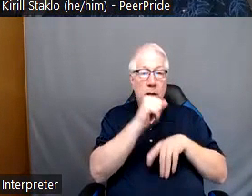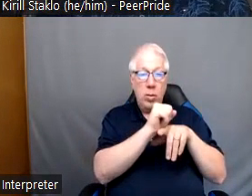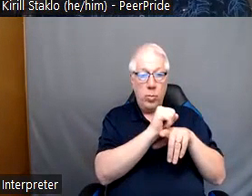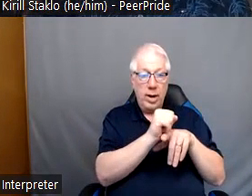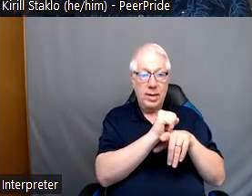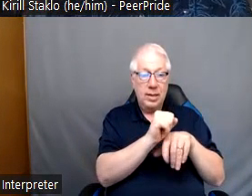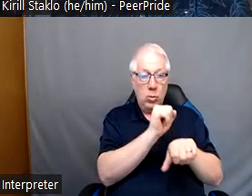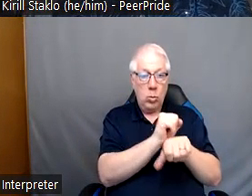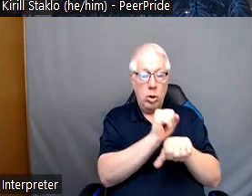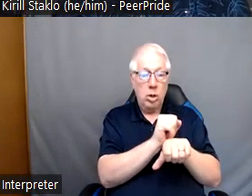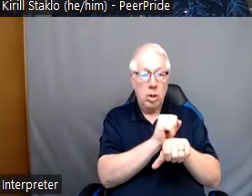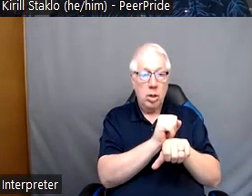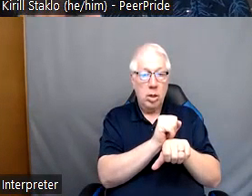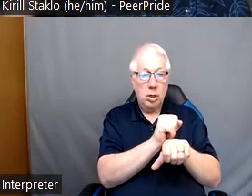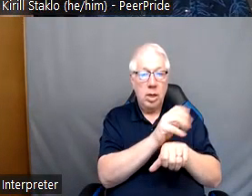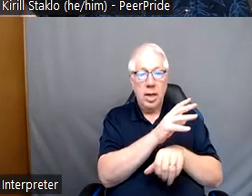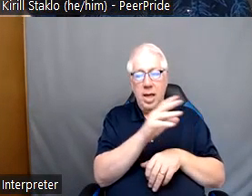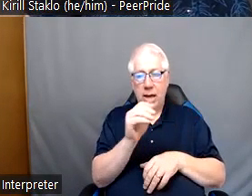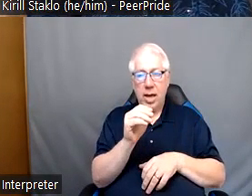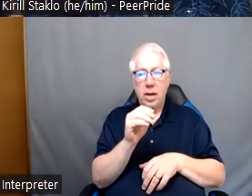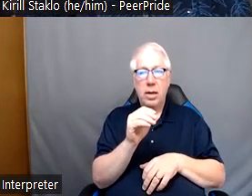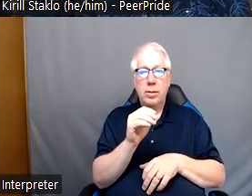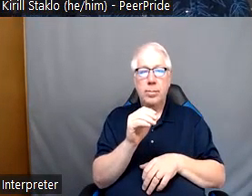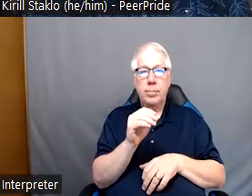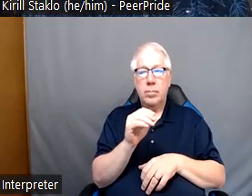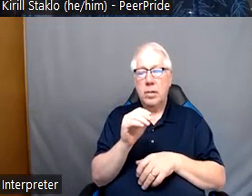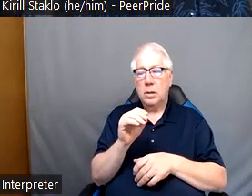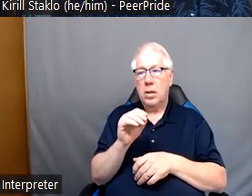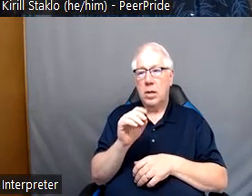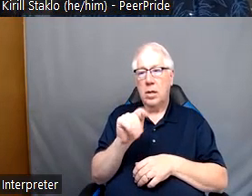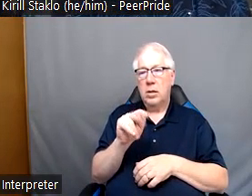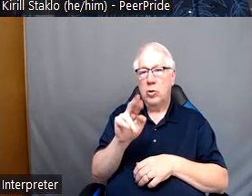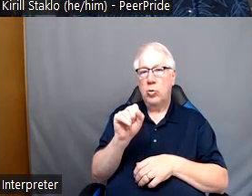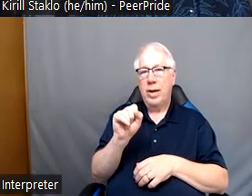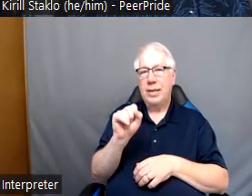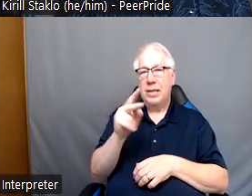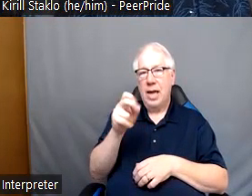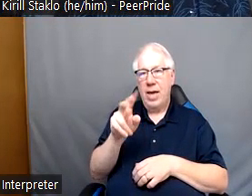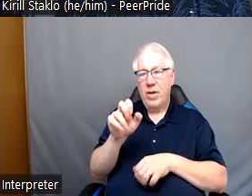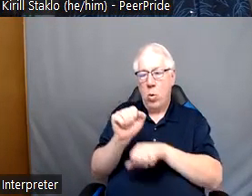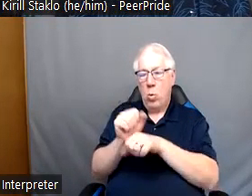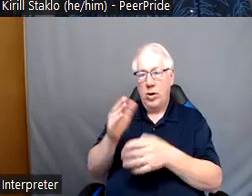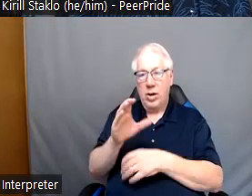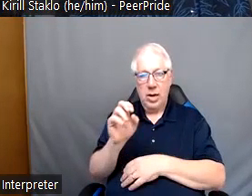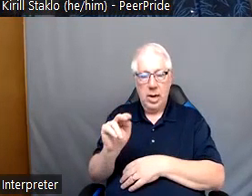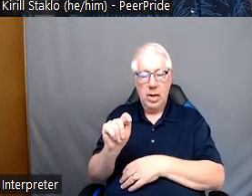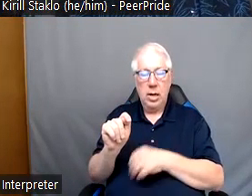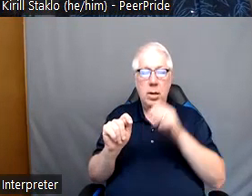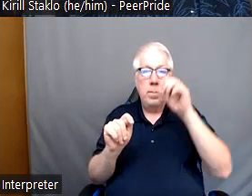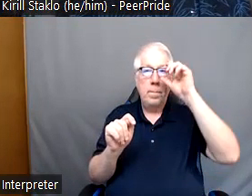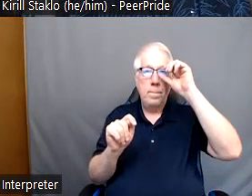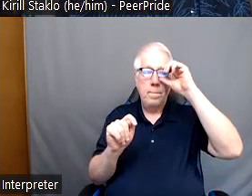work and Trans Haven work here in Connecticut, is